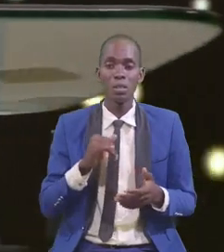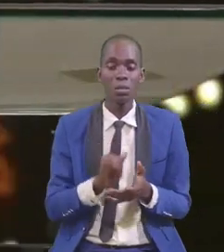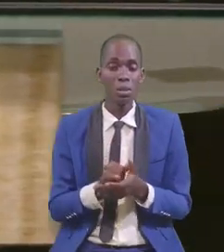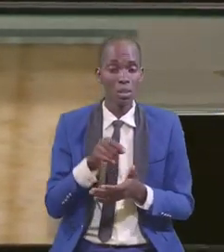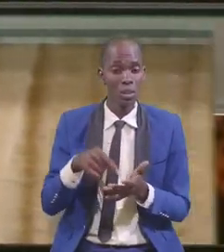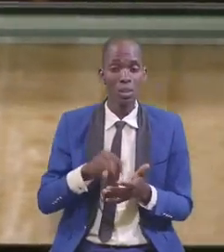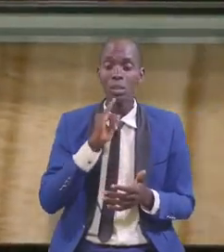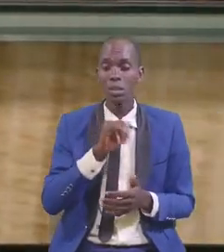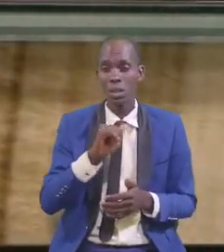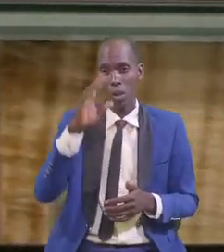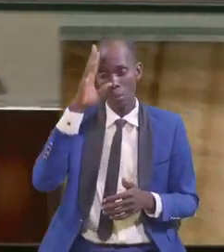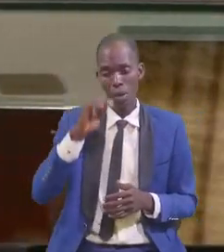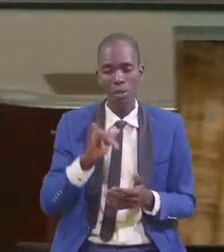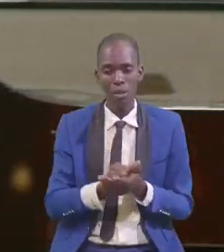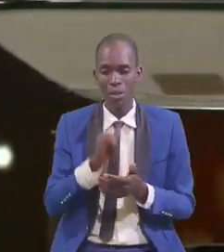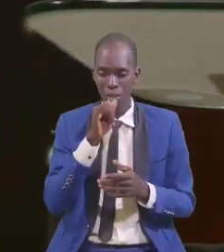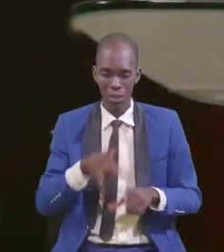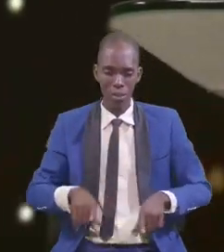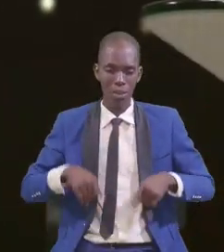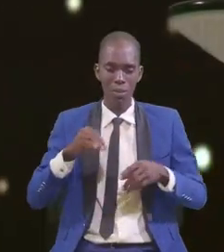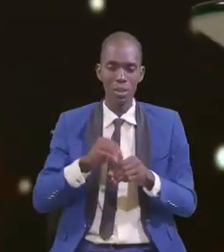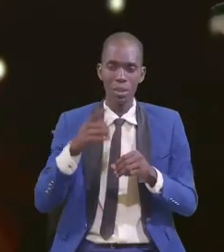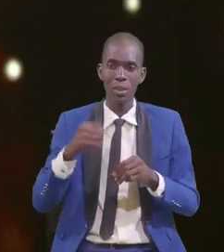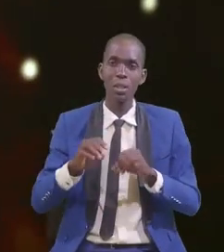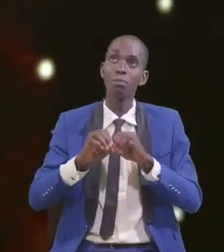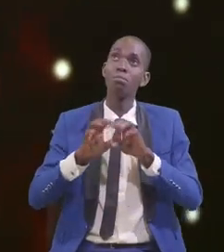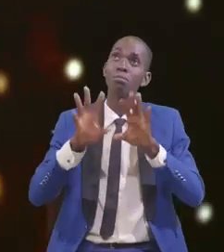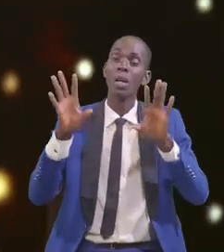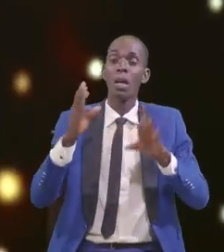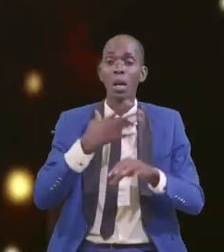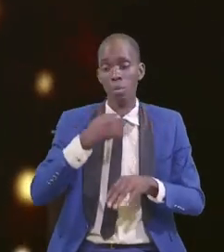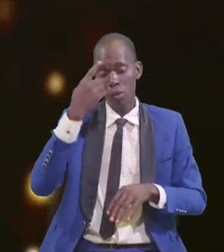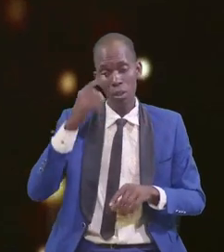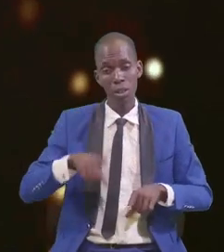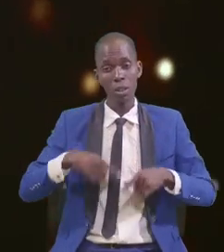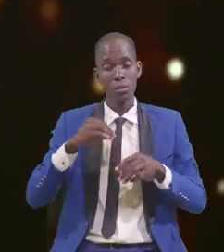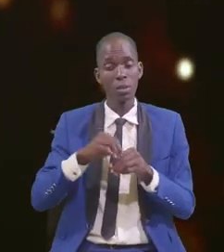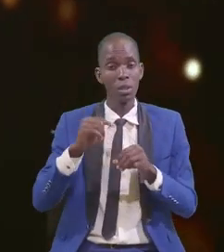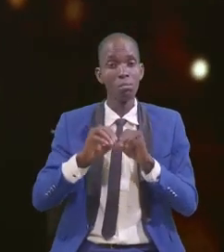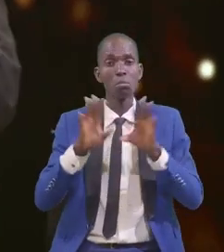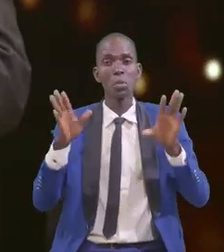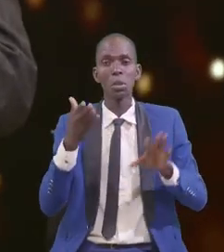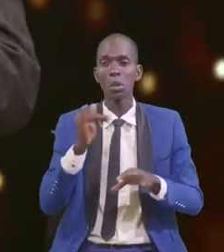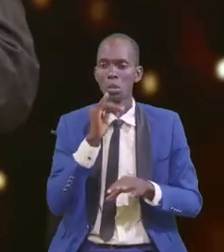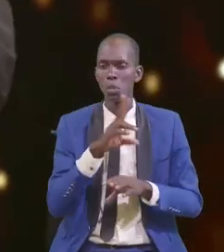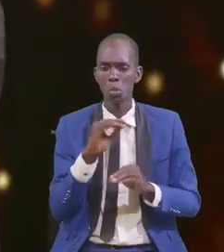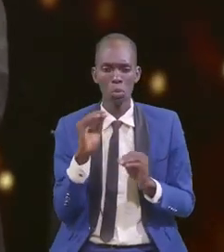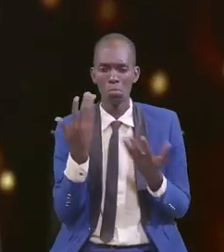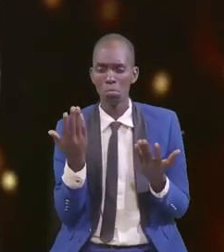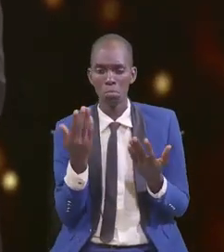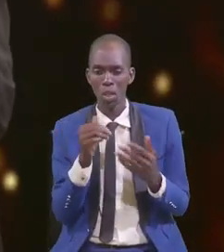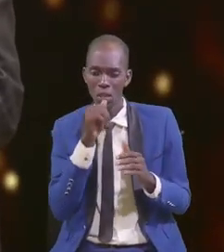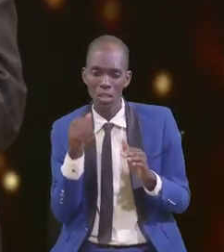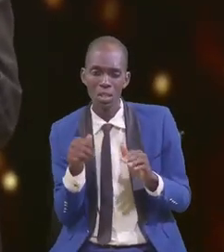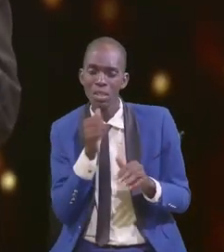man living in the light. And because he was living in the light, there was no shady thing, there was